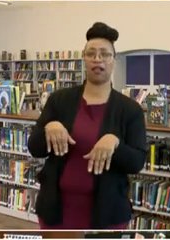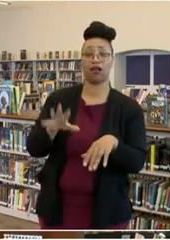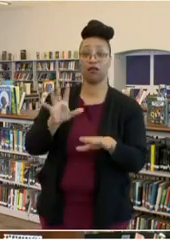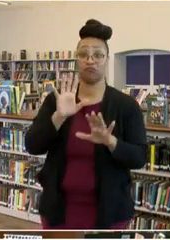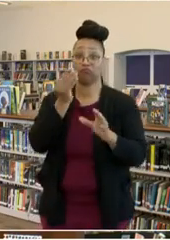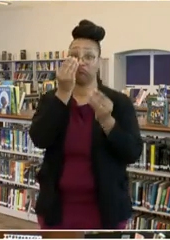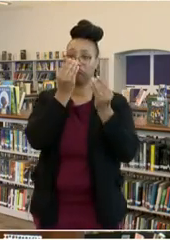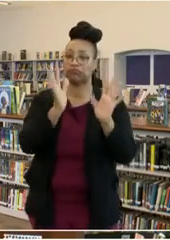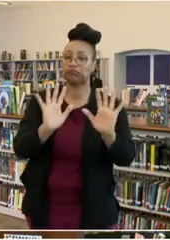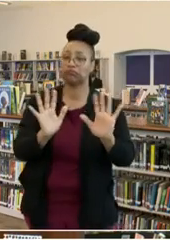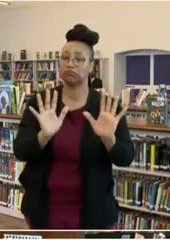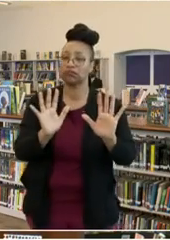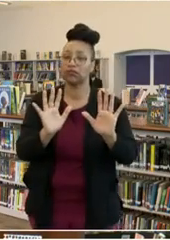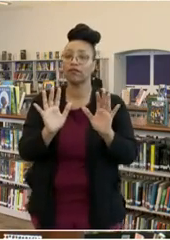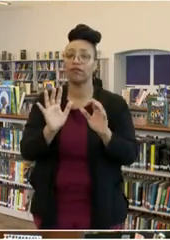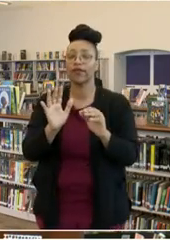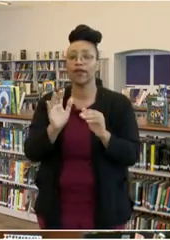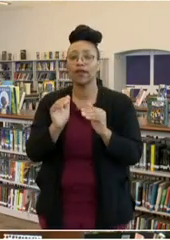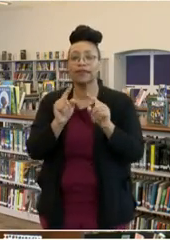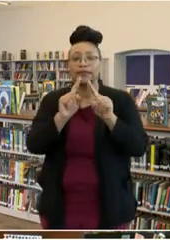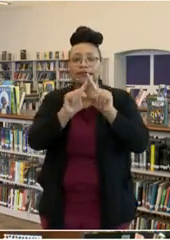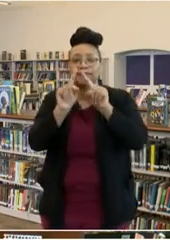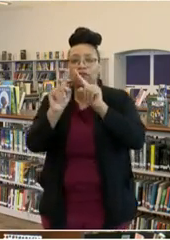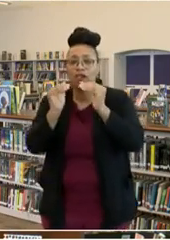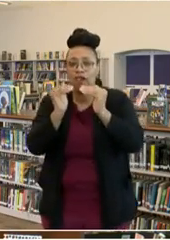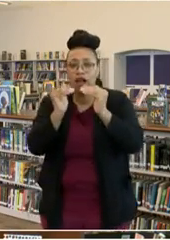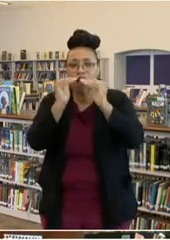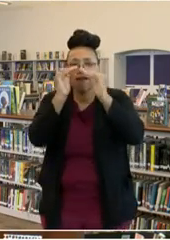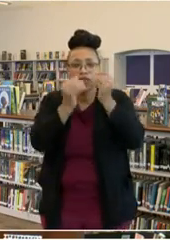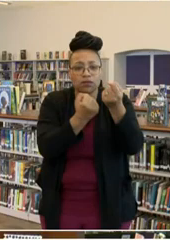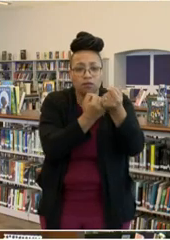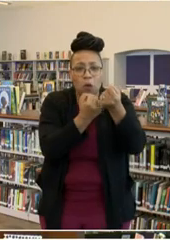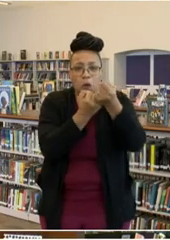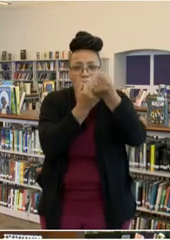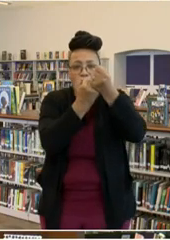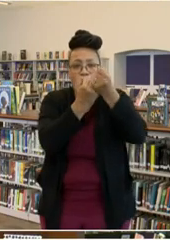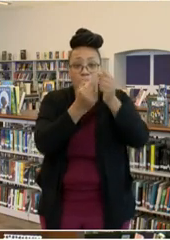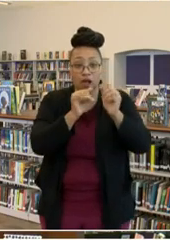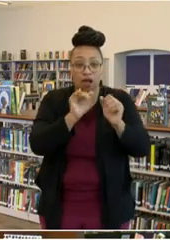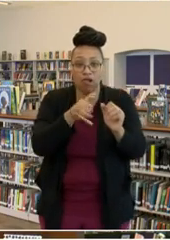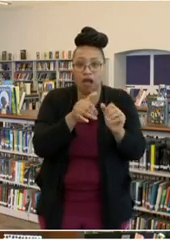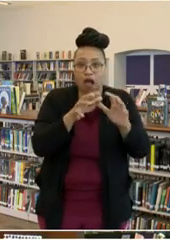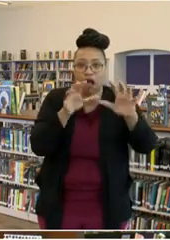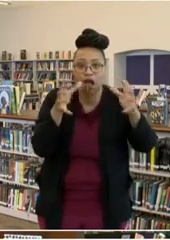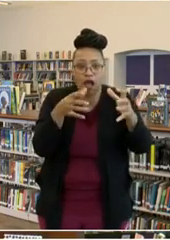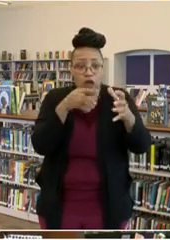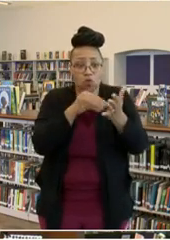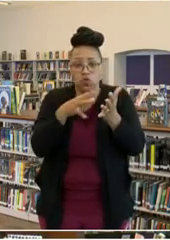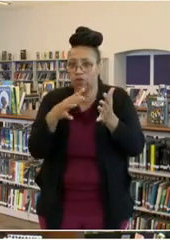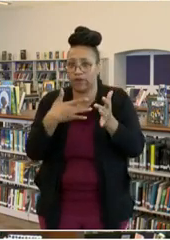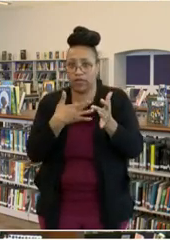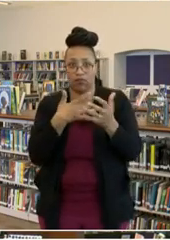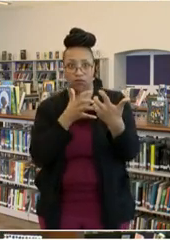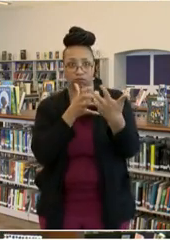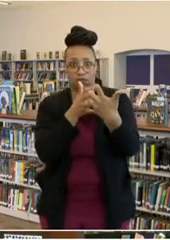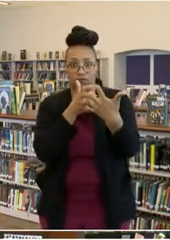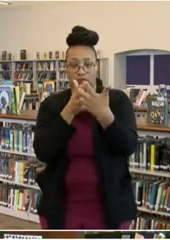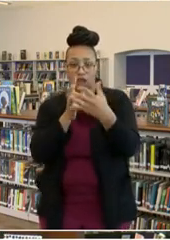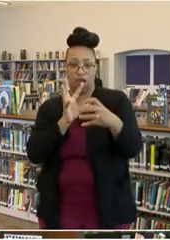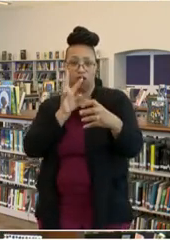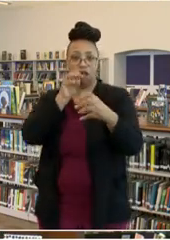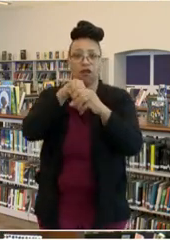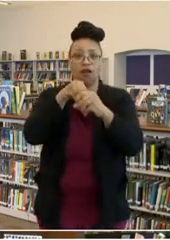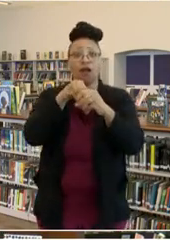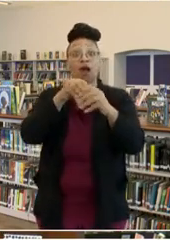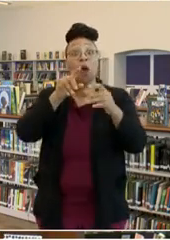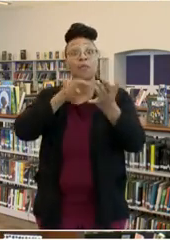of supports where we monitor the progress of our students, where we're nimble, we can adjust, whether they're both content areas that